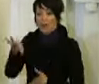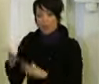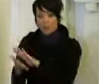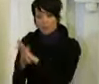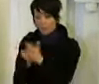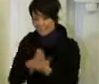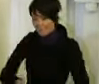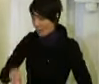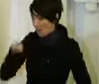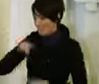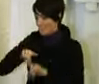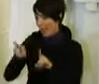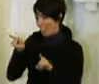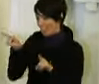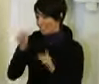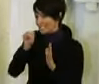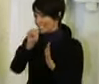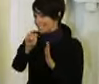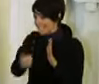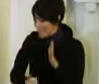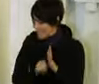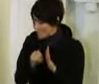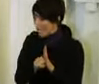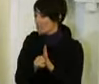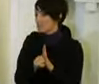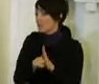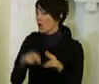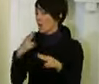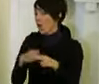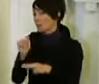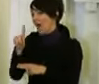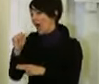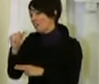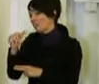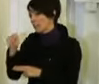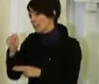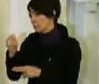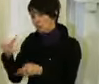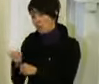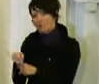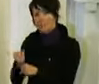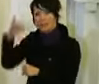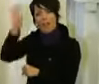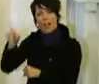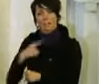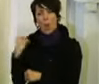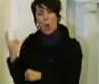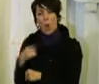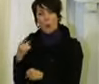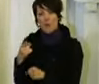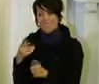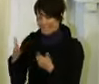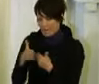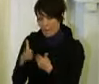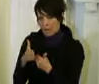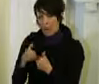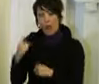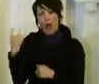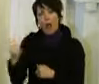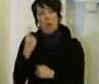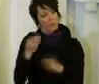Advent season, we trust that God is never absent from us. God is always preparing